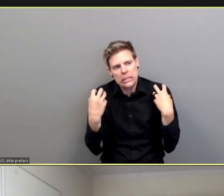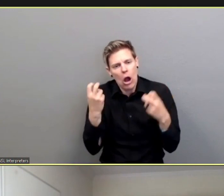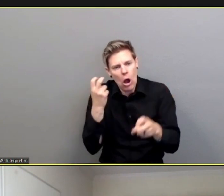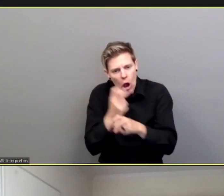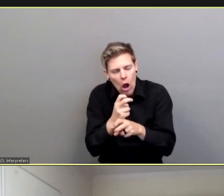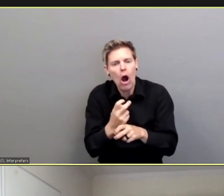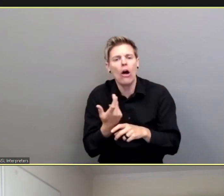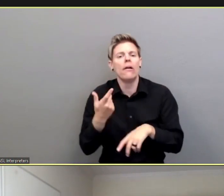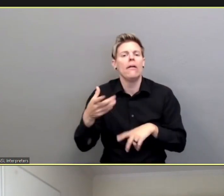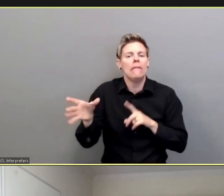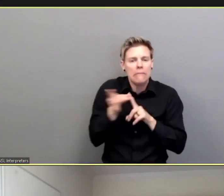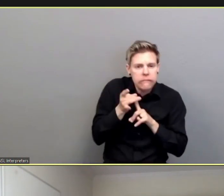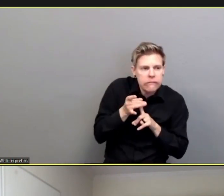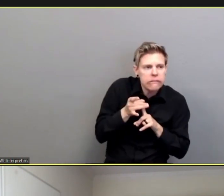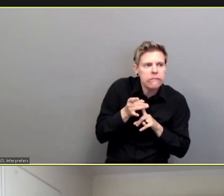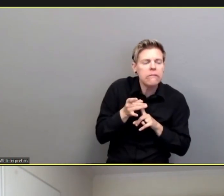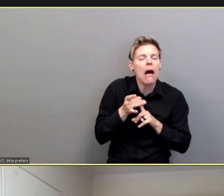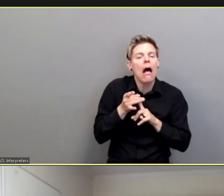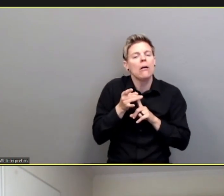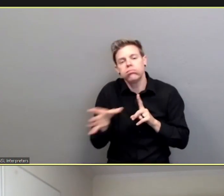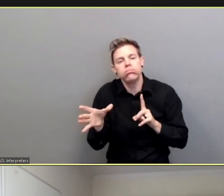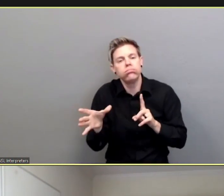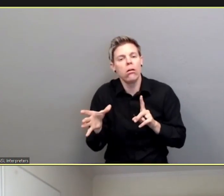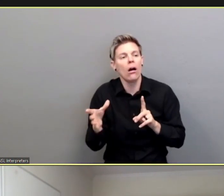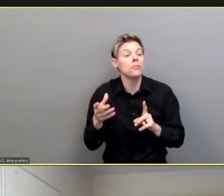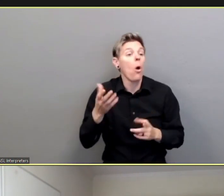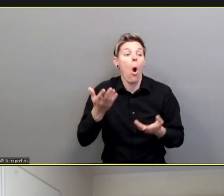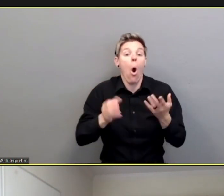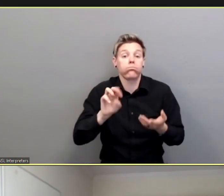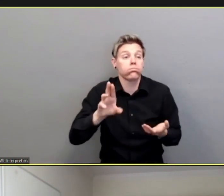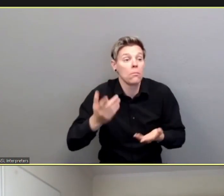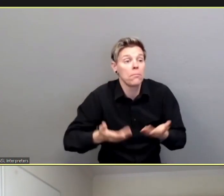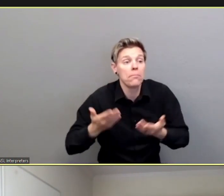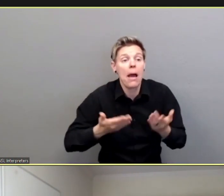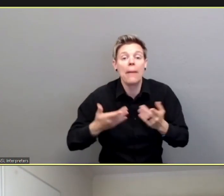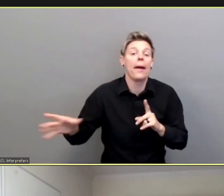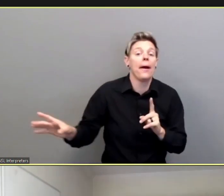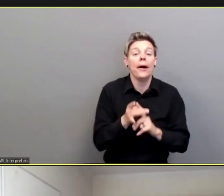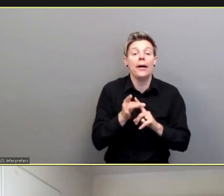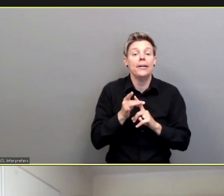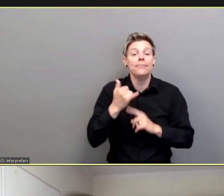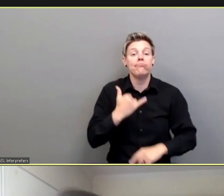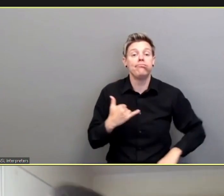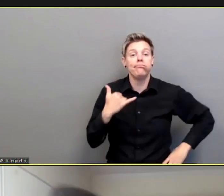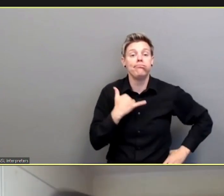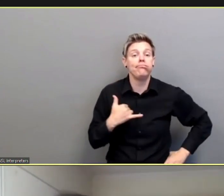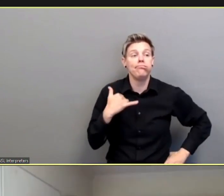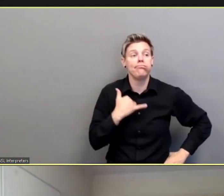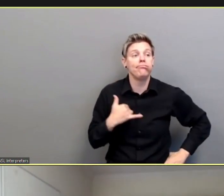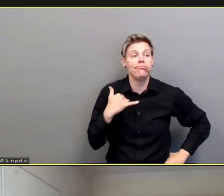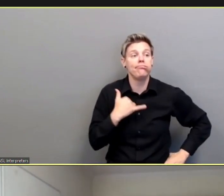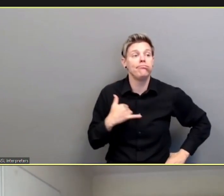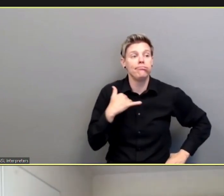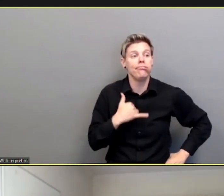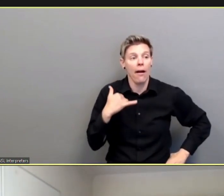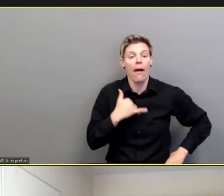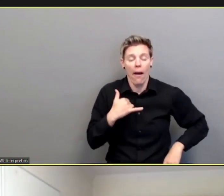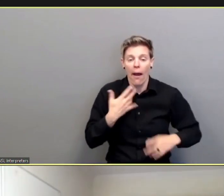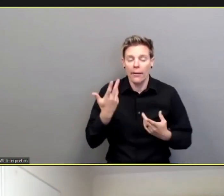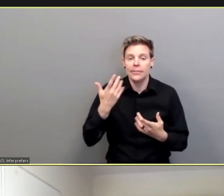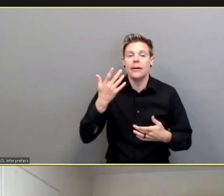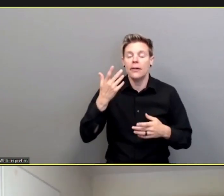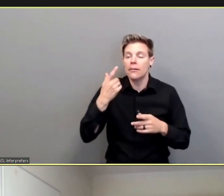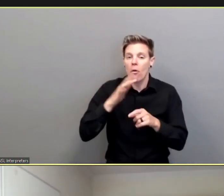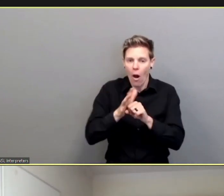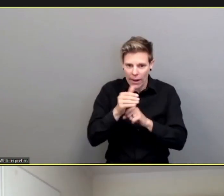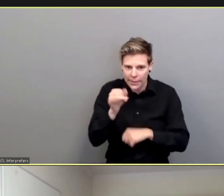this up with frequent testing, surveillance testing. In the example I'm giving you, I'm thinking of